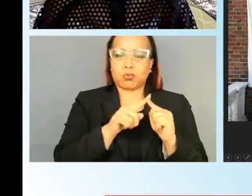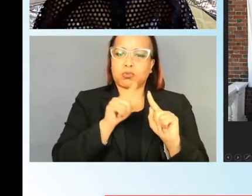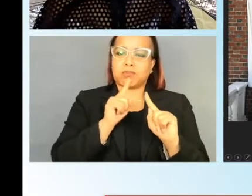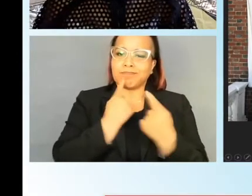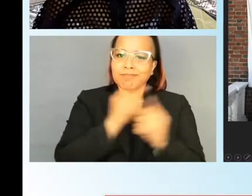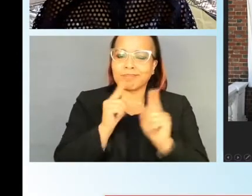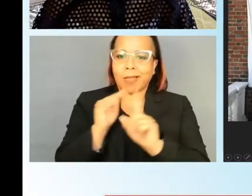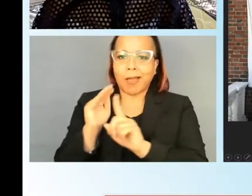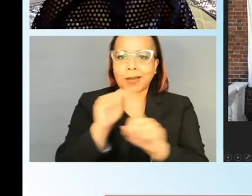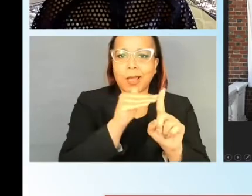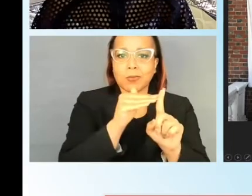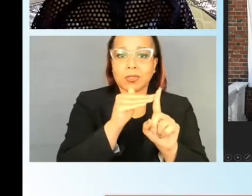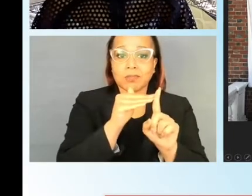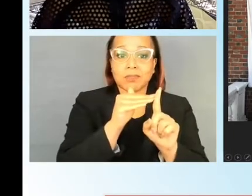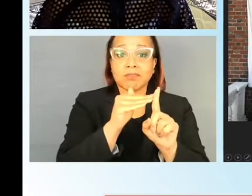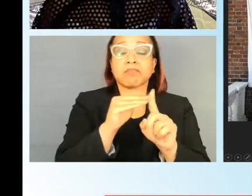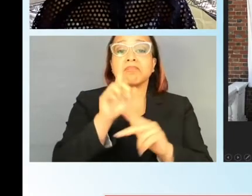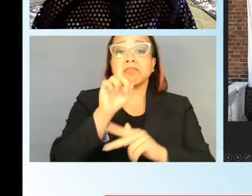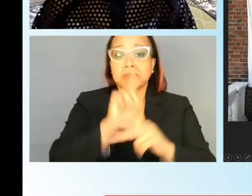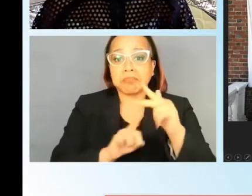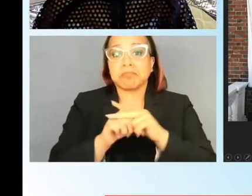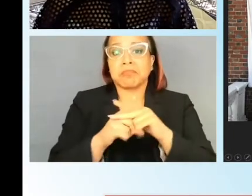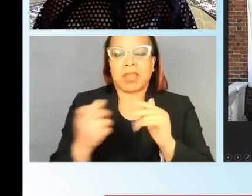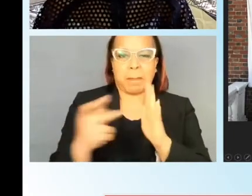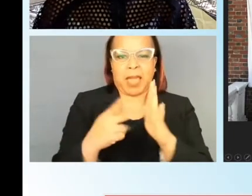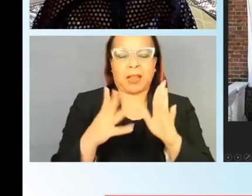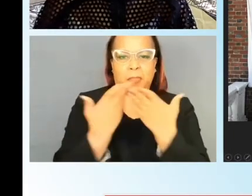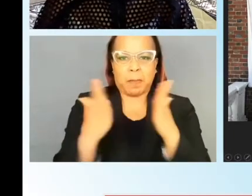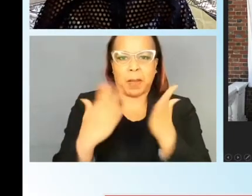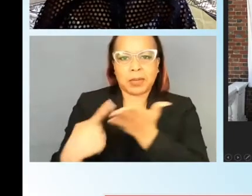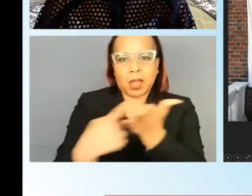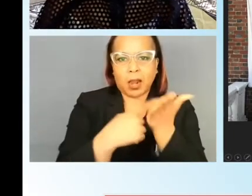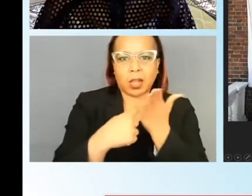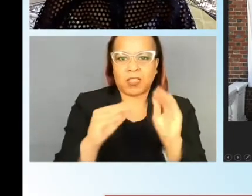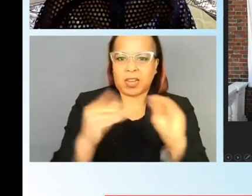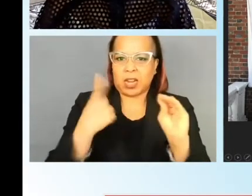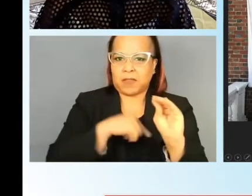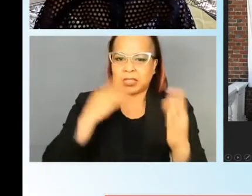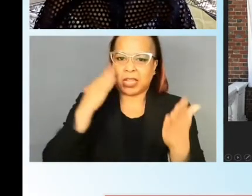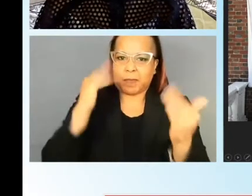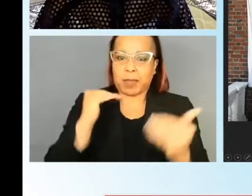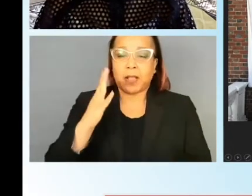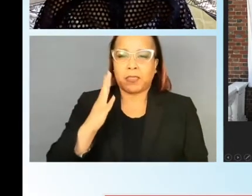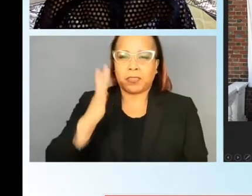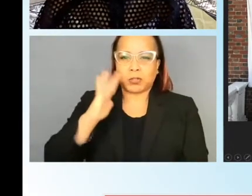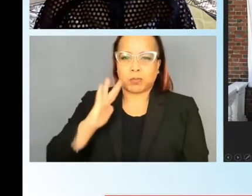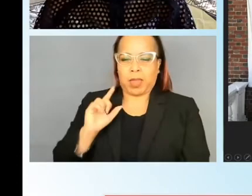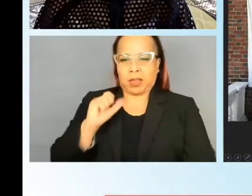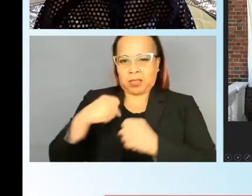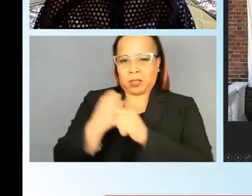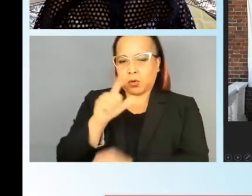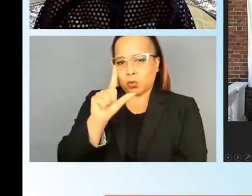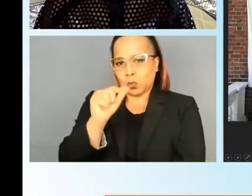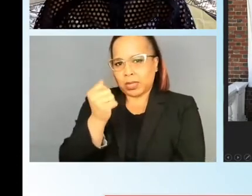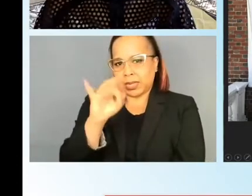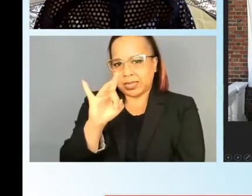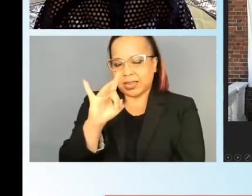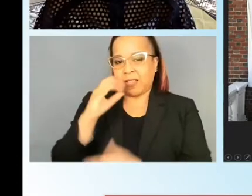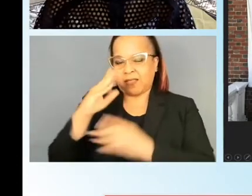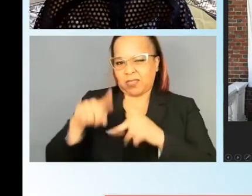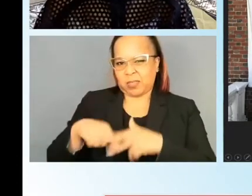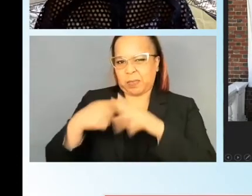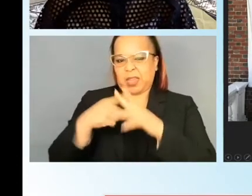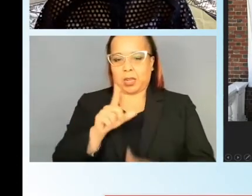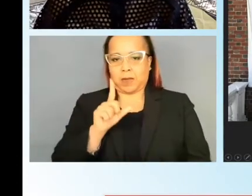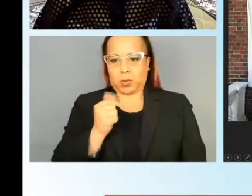It has since come back into the public dialogue in a way that none of us could have expected. This was back in 2018 in the beginning of